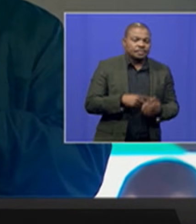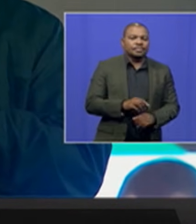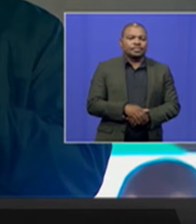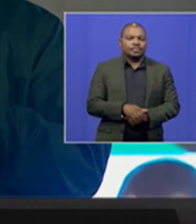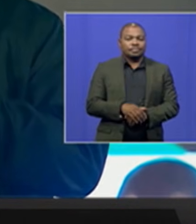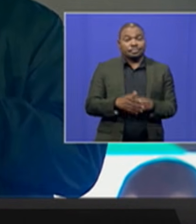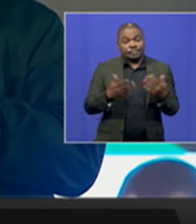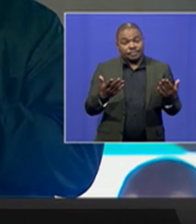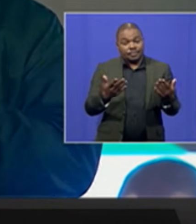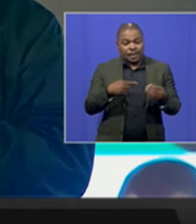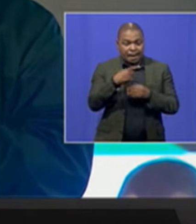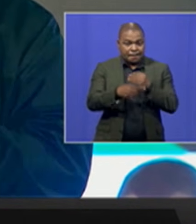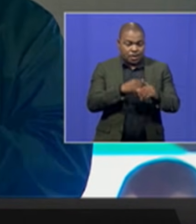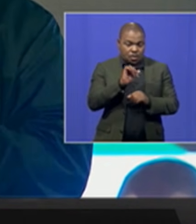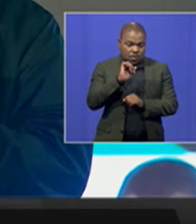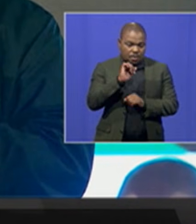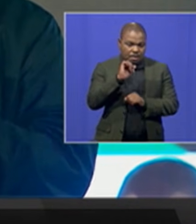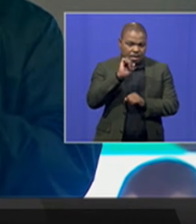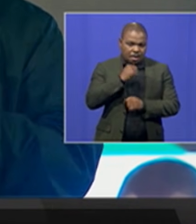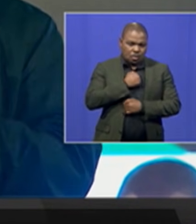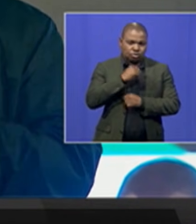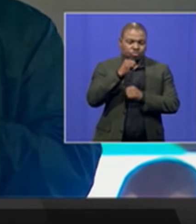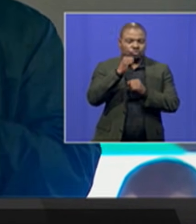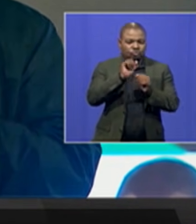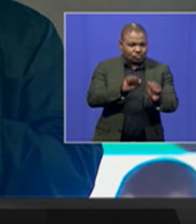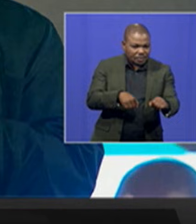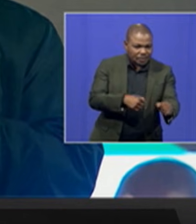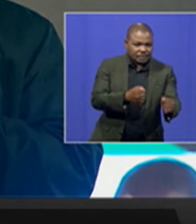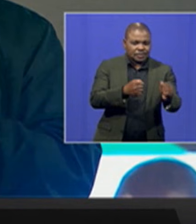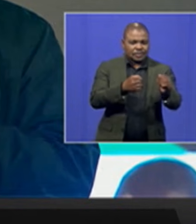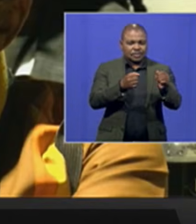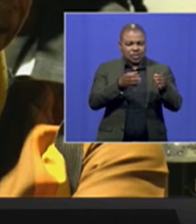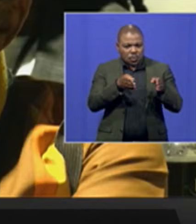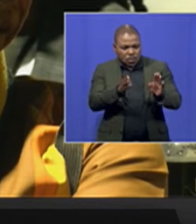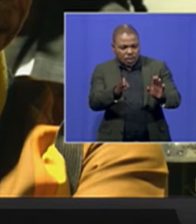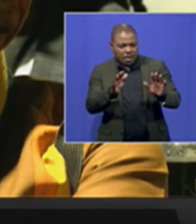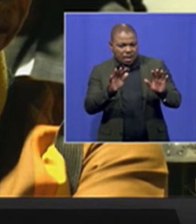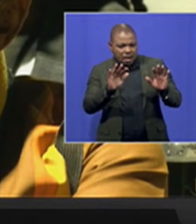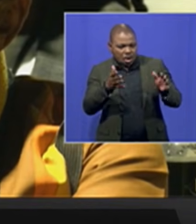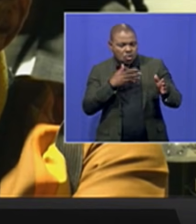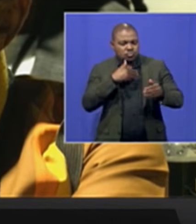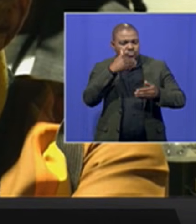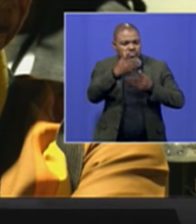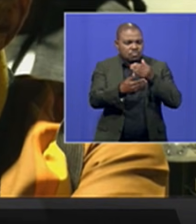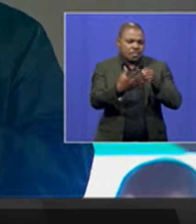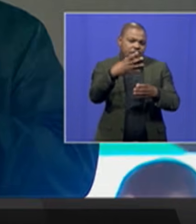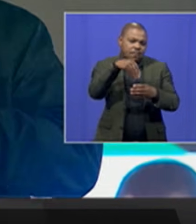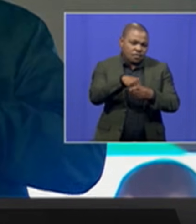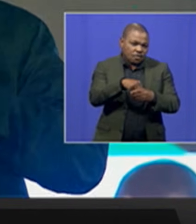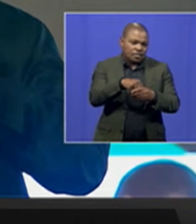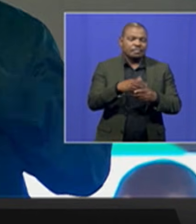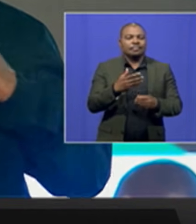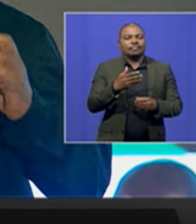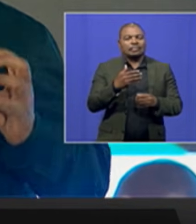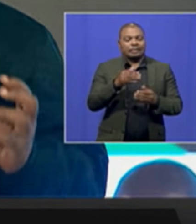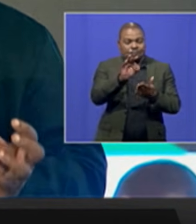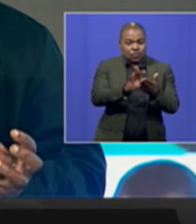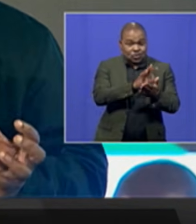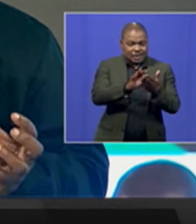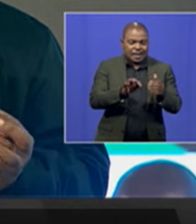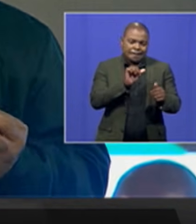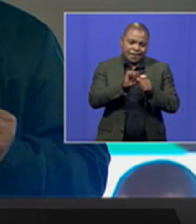particularly on our strategies and tactics for running the elections, they should